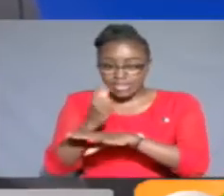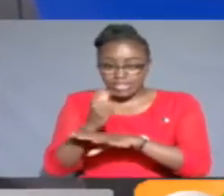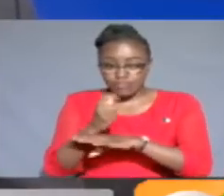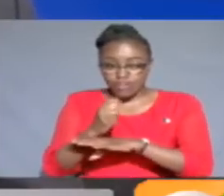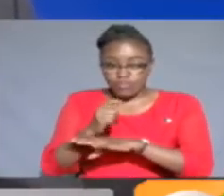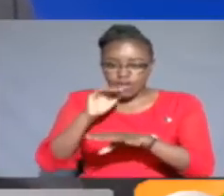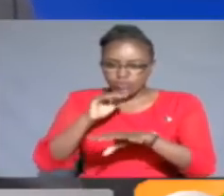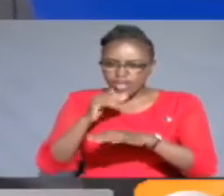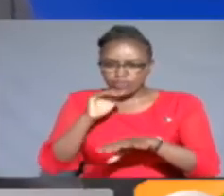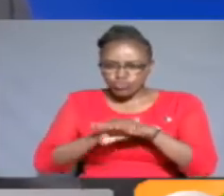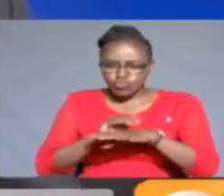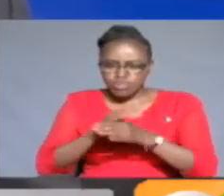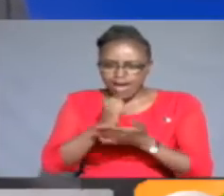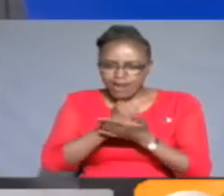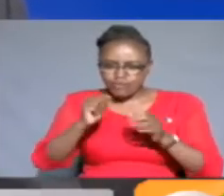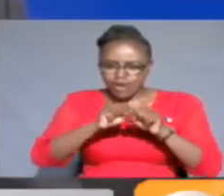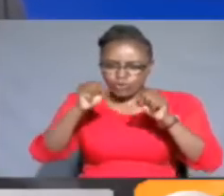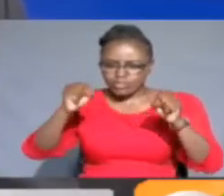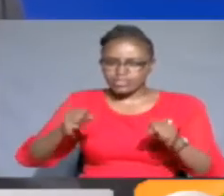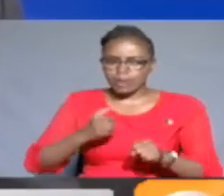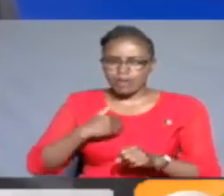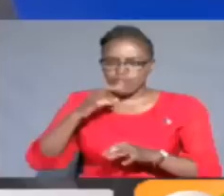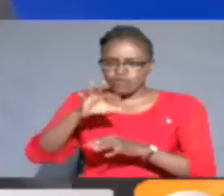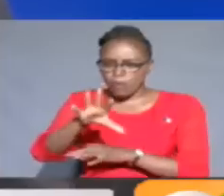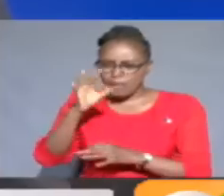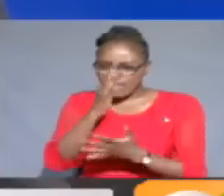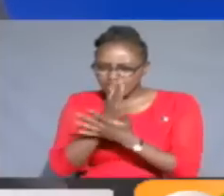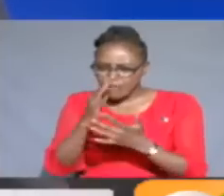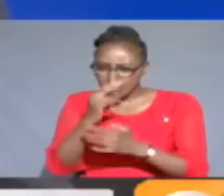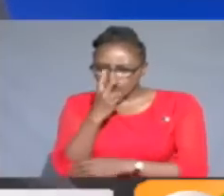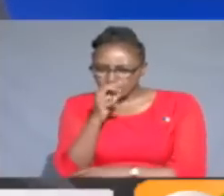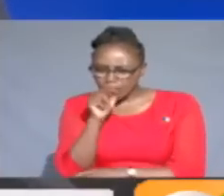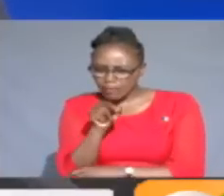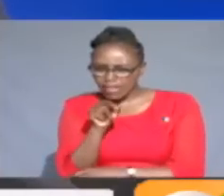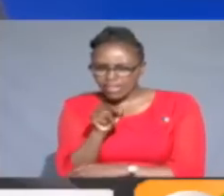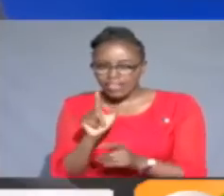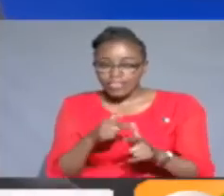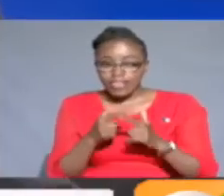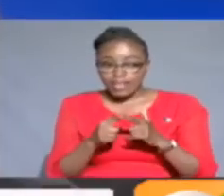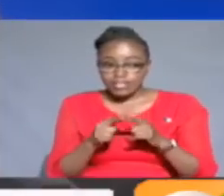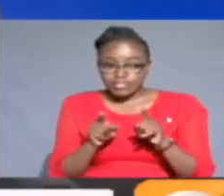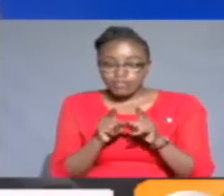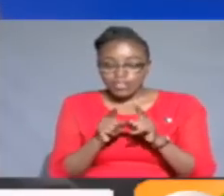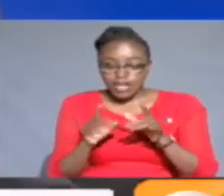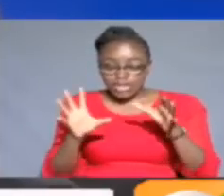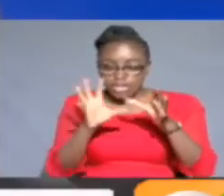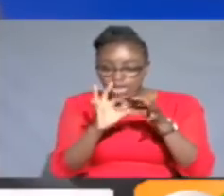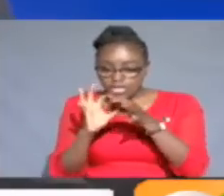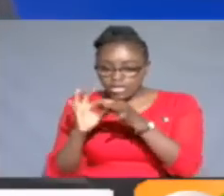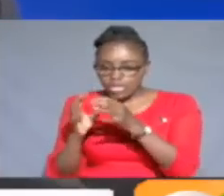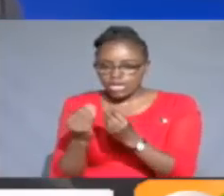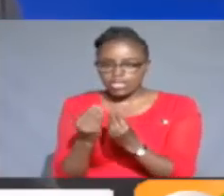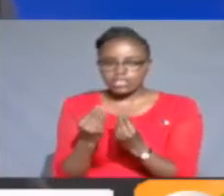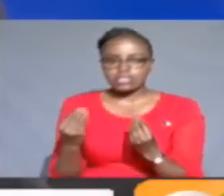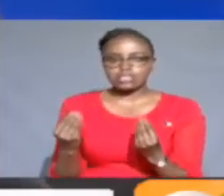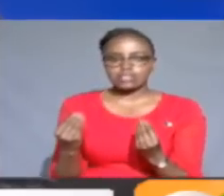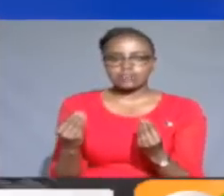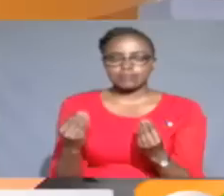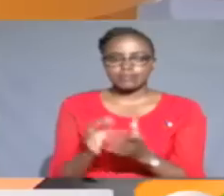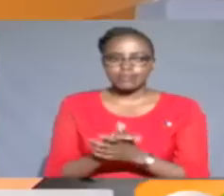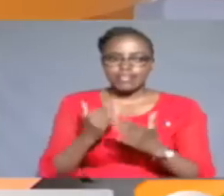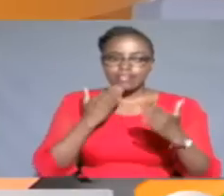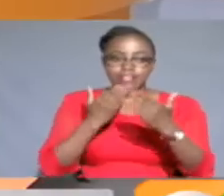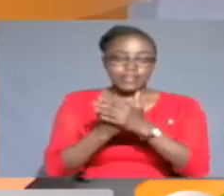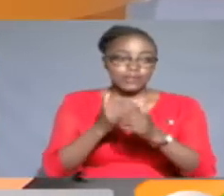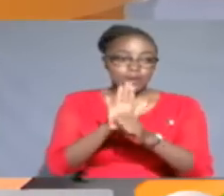good referral system, so that if you pick something that's suspicious, it gets up the line smoothly. Right. Well, thank you